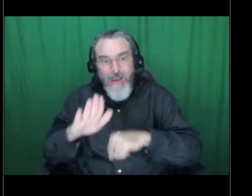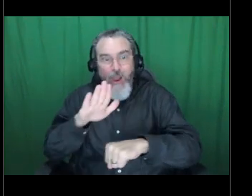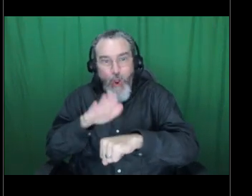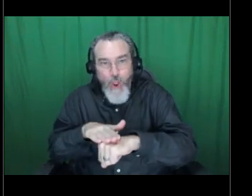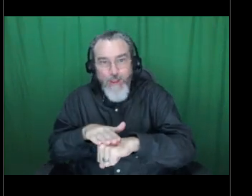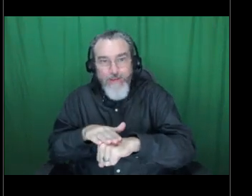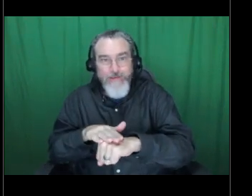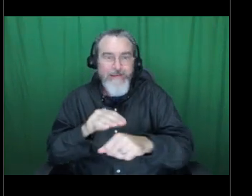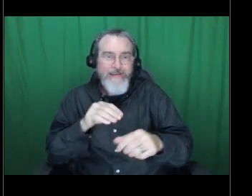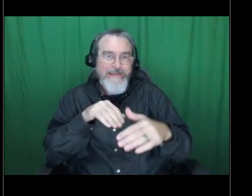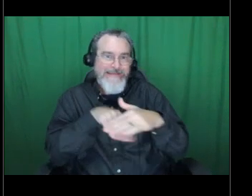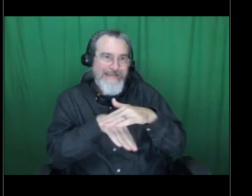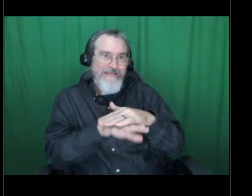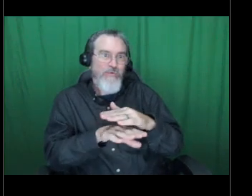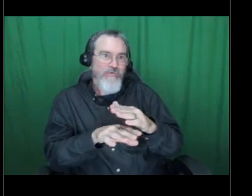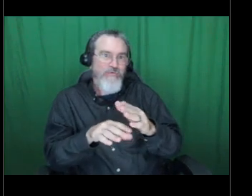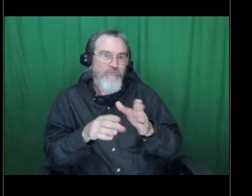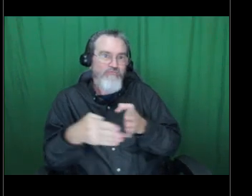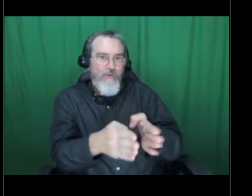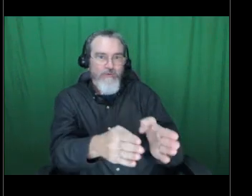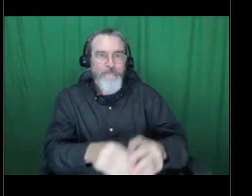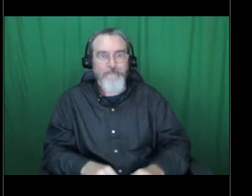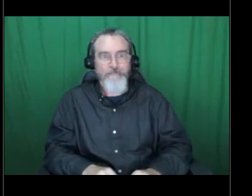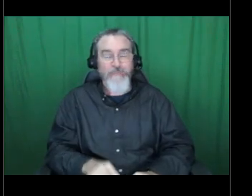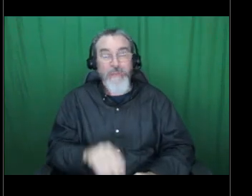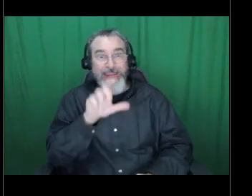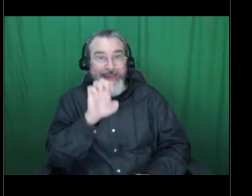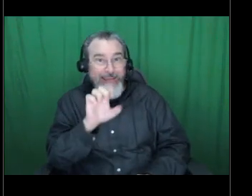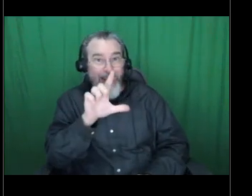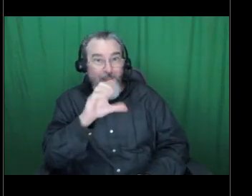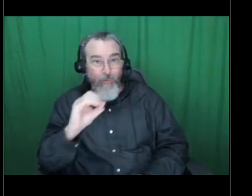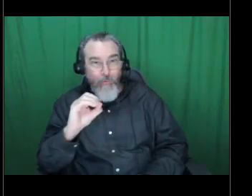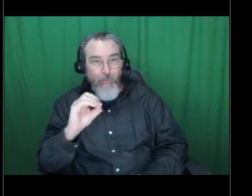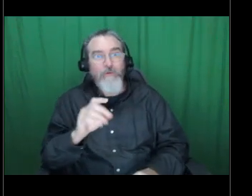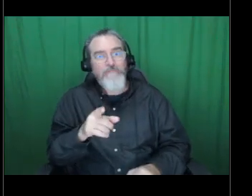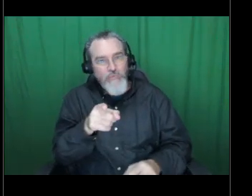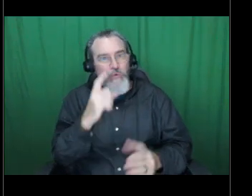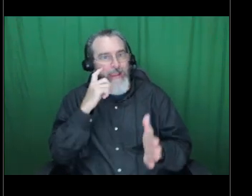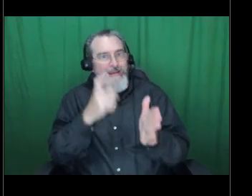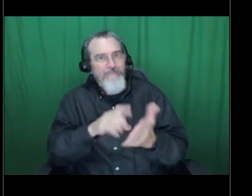ELO, identify the design guidance provided in Requirement 1.